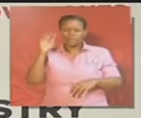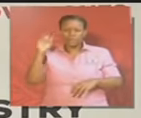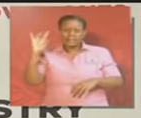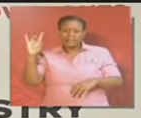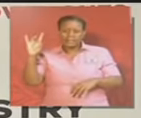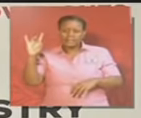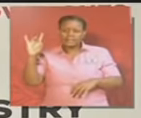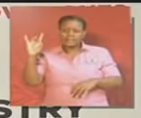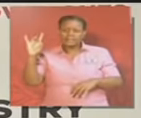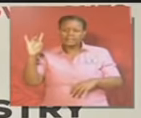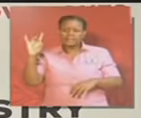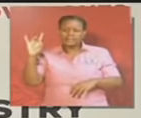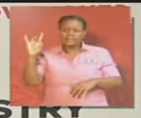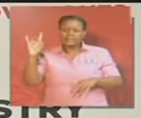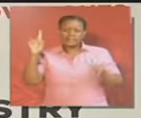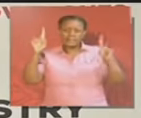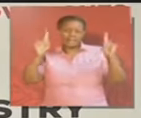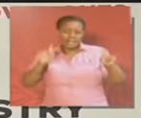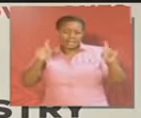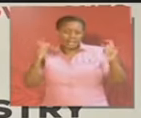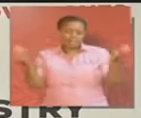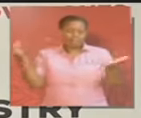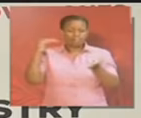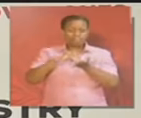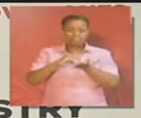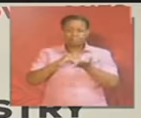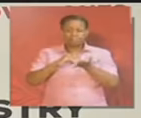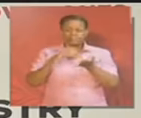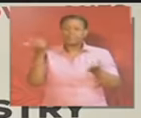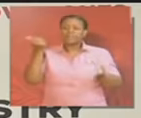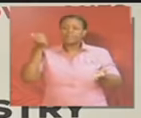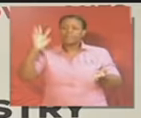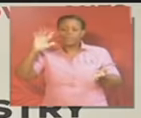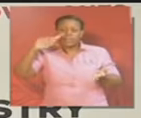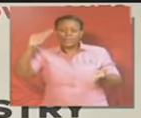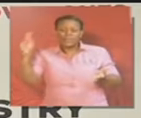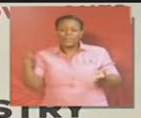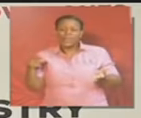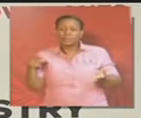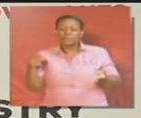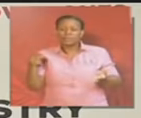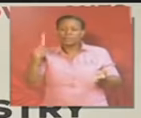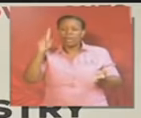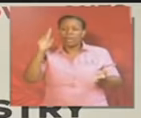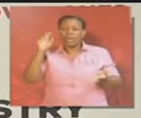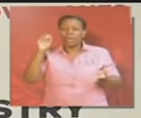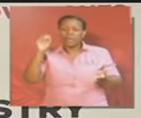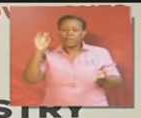54,807 of those being in the private sector. Of those tests,